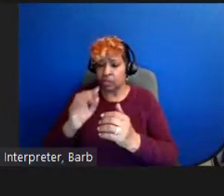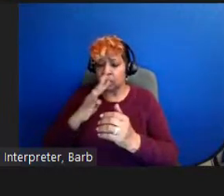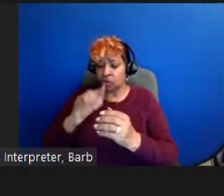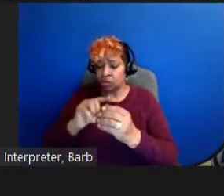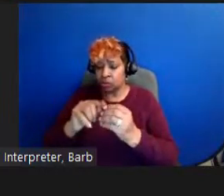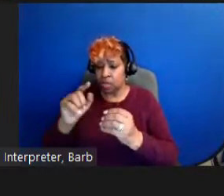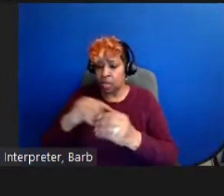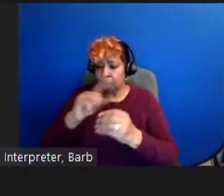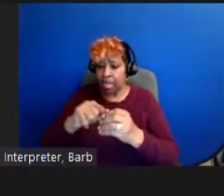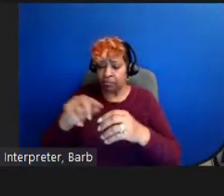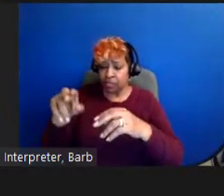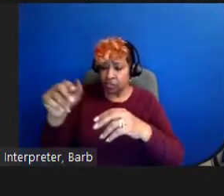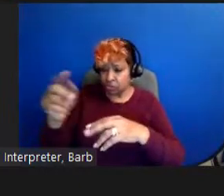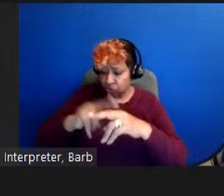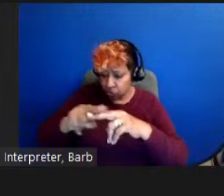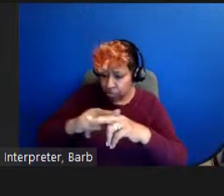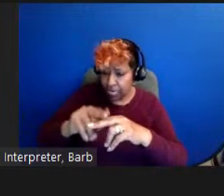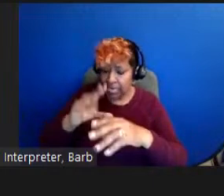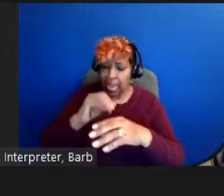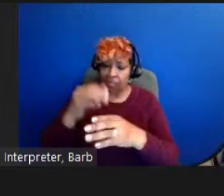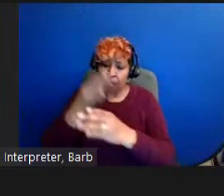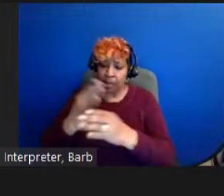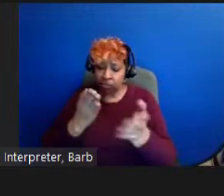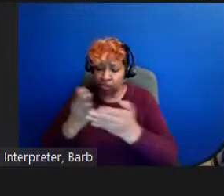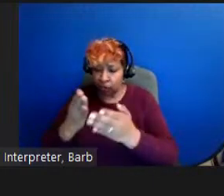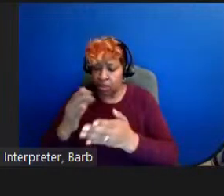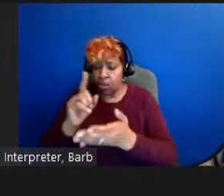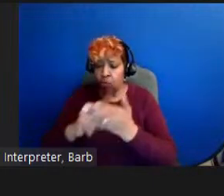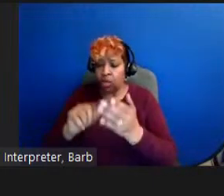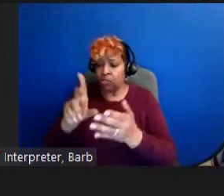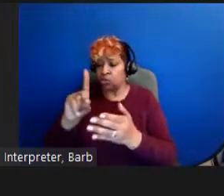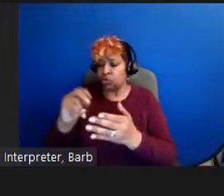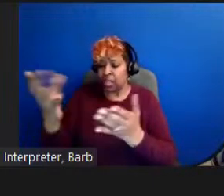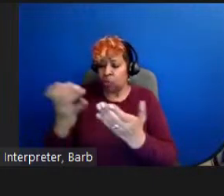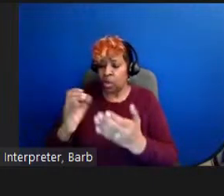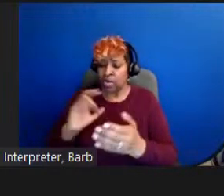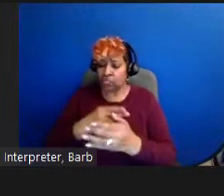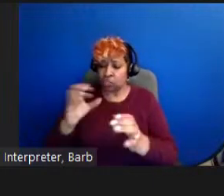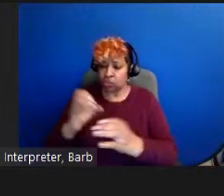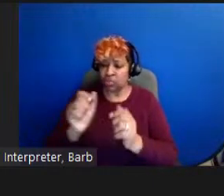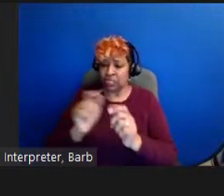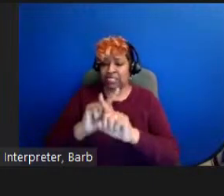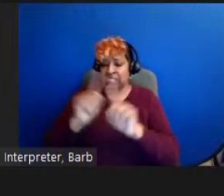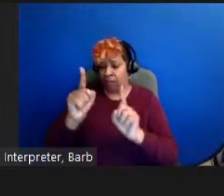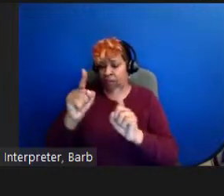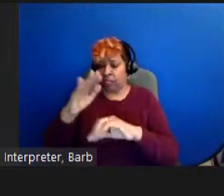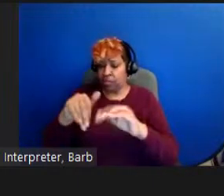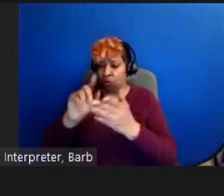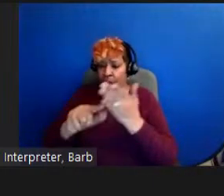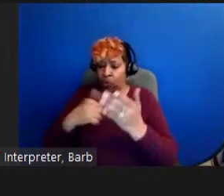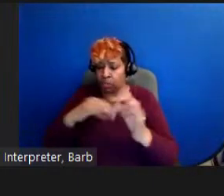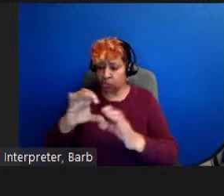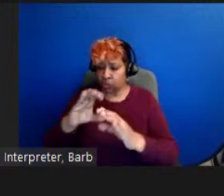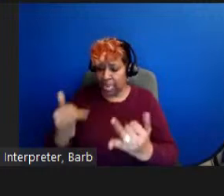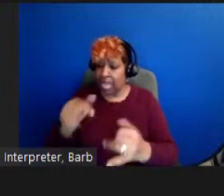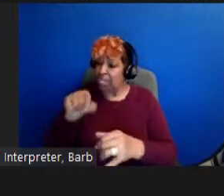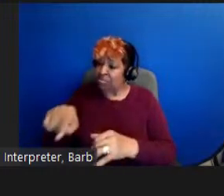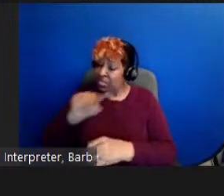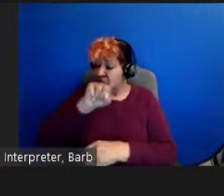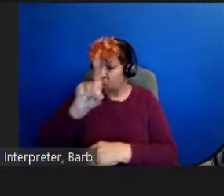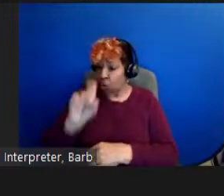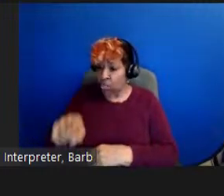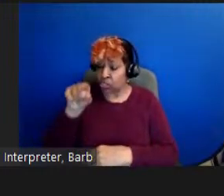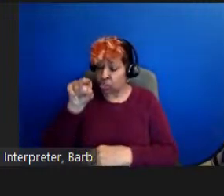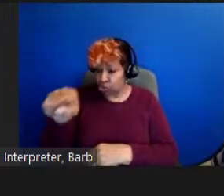use it for? And what do they want us to do with it that is possibly different than what we're doing now? These are the questions that you